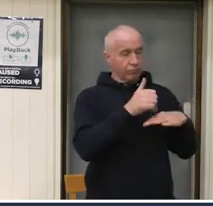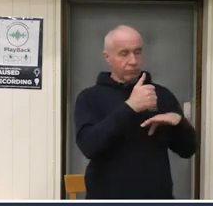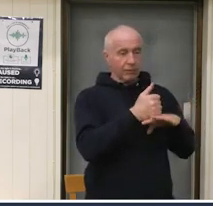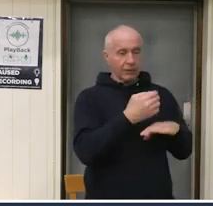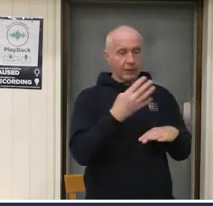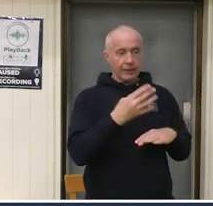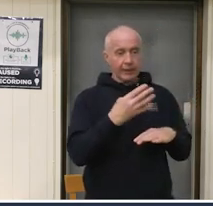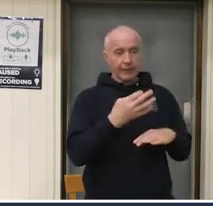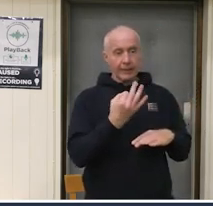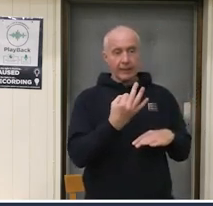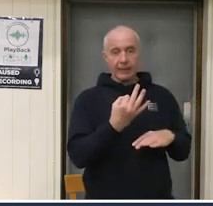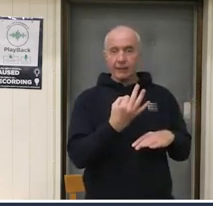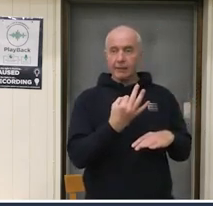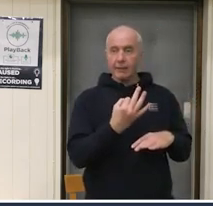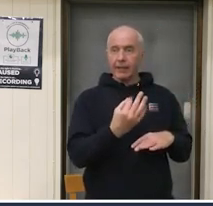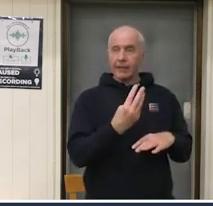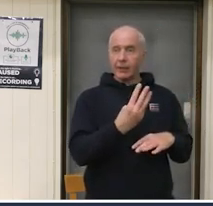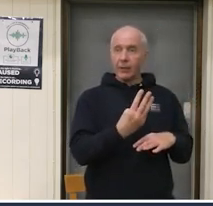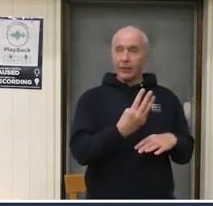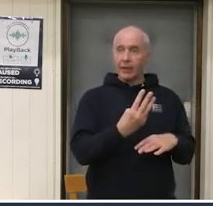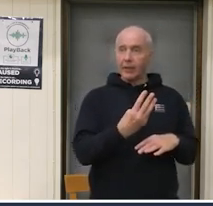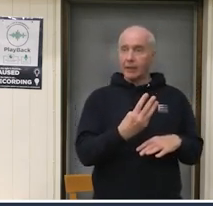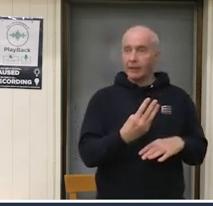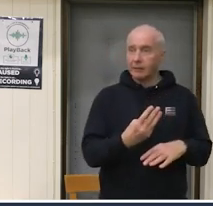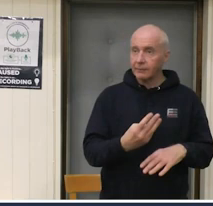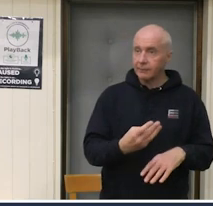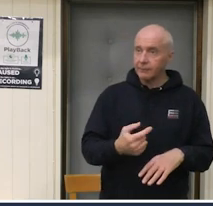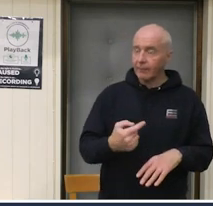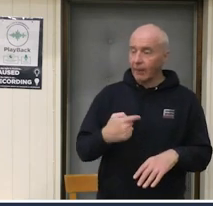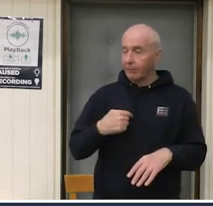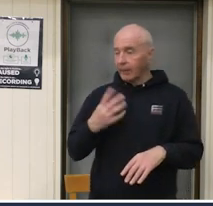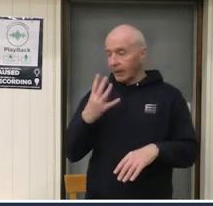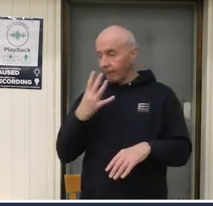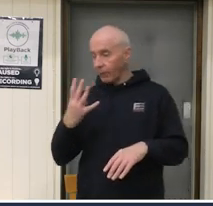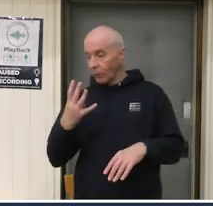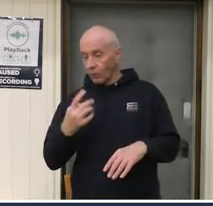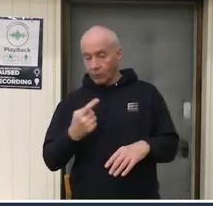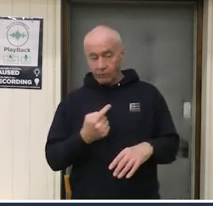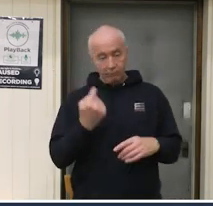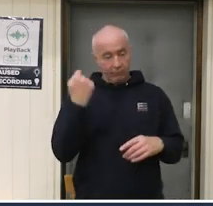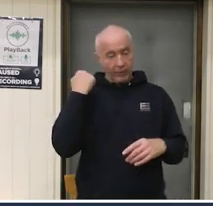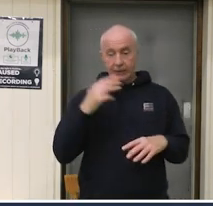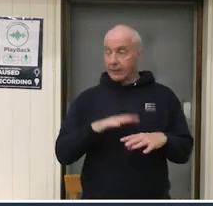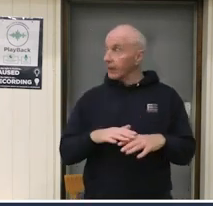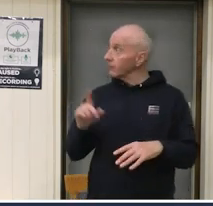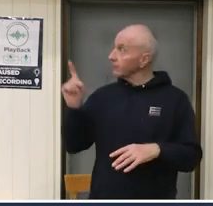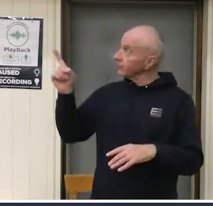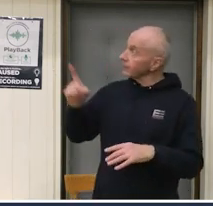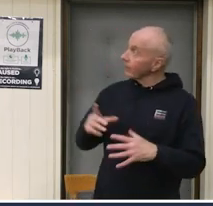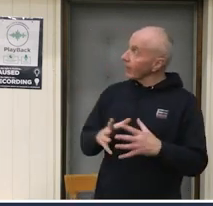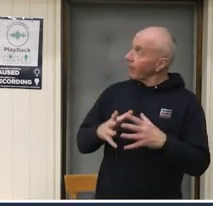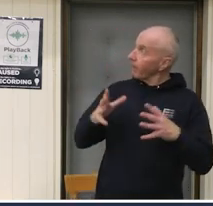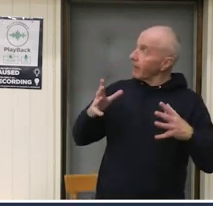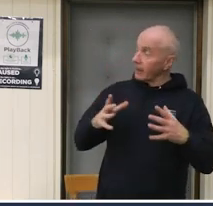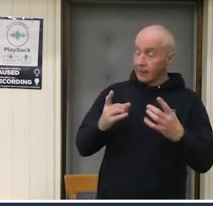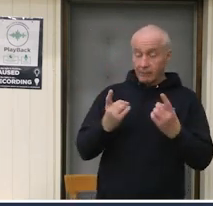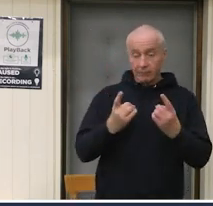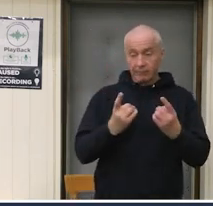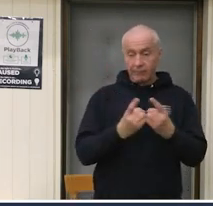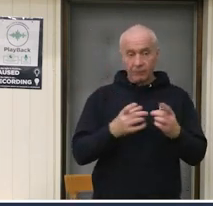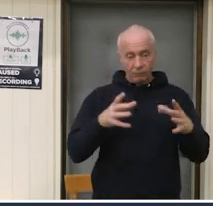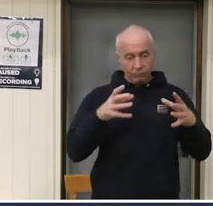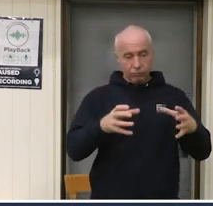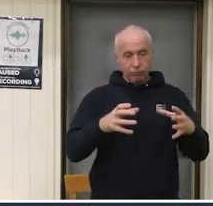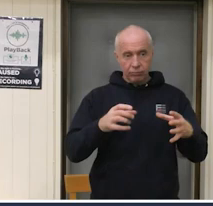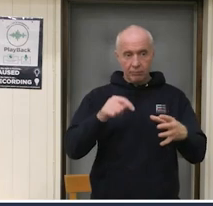1983. So I was four when it started running. It's a fairly chunky device. You can see here, that's a